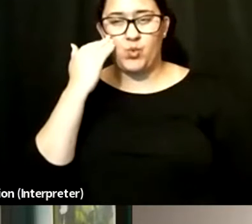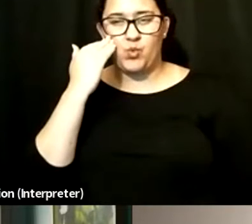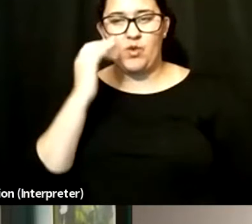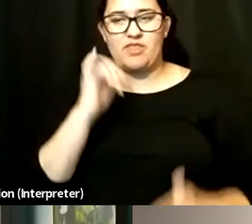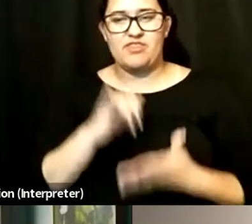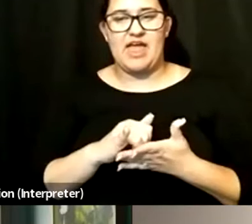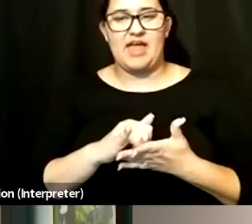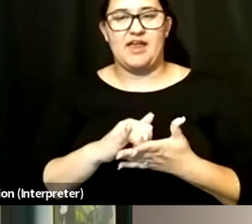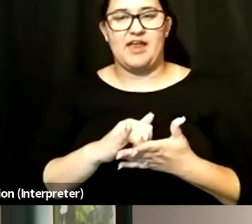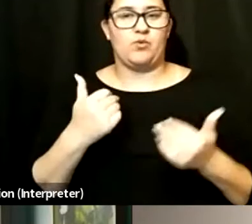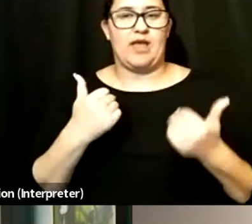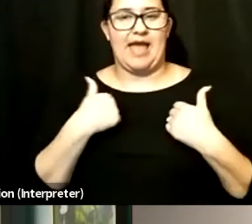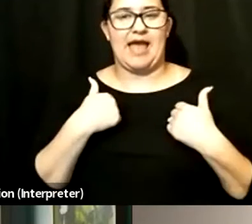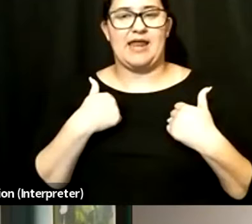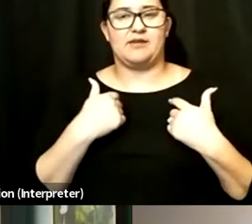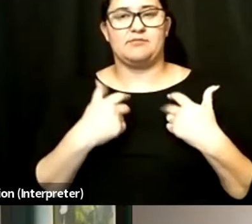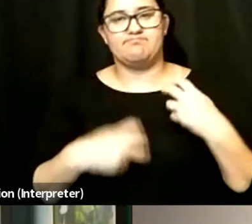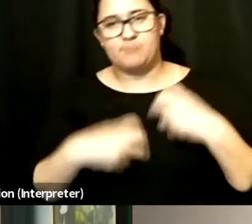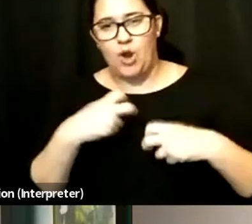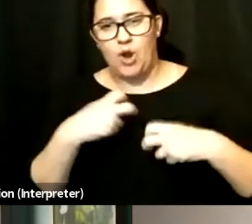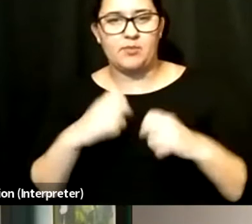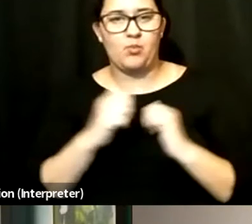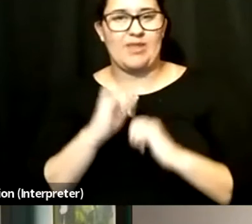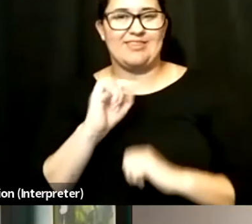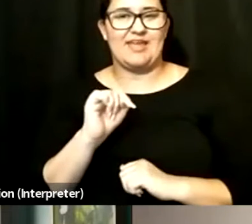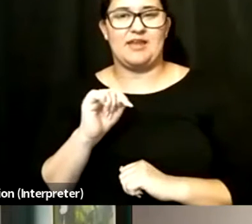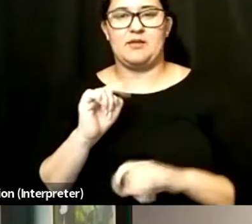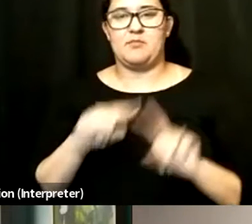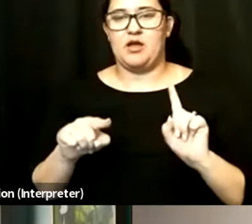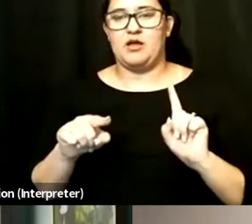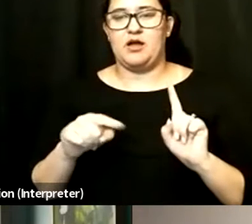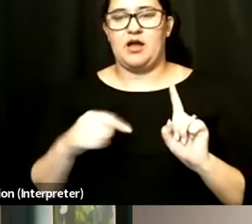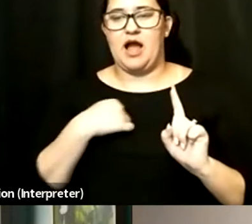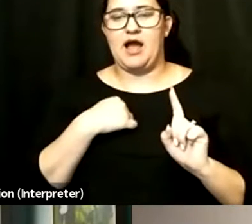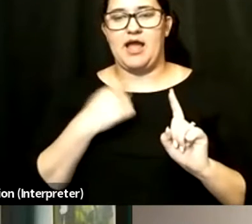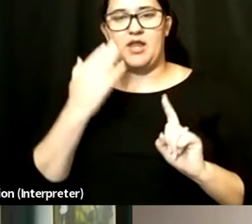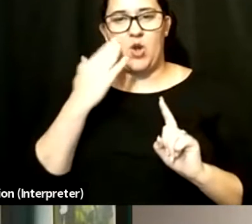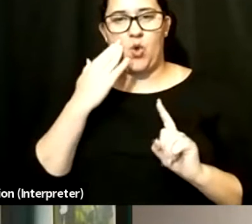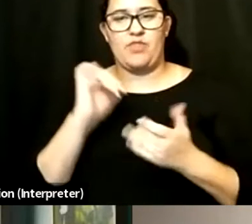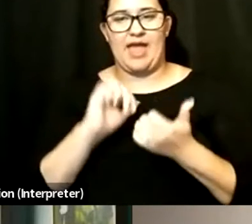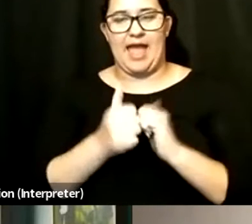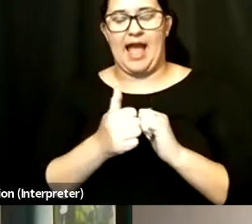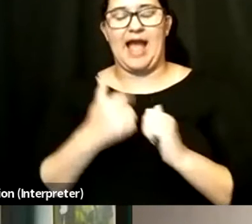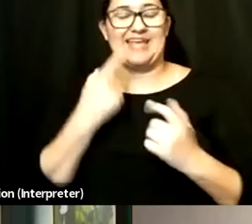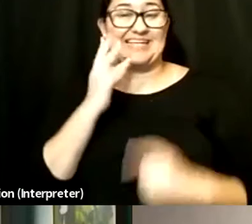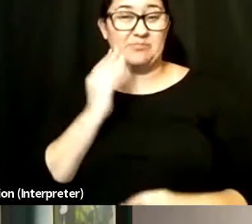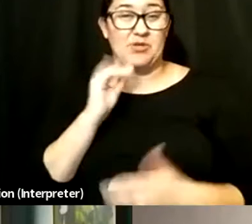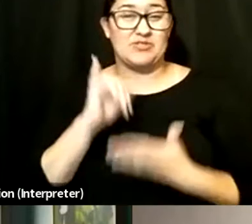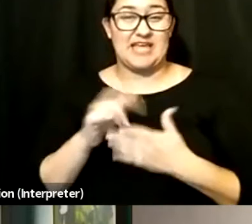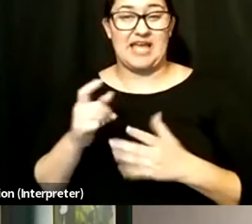an issue even in the times that I was a little kid, and I knew that disabled